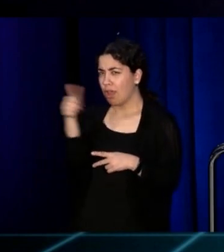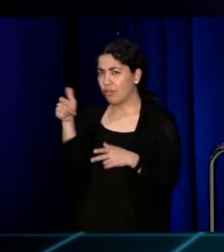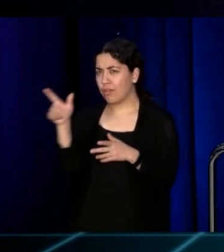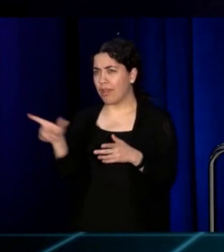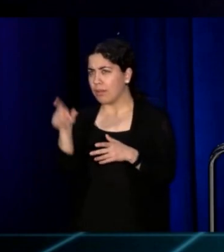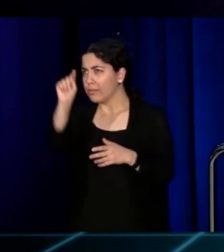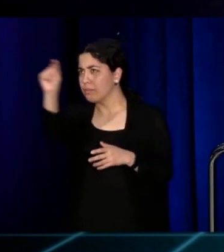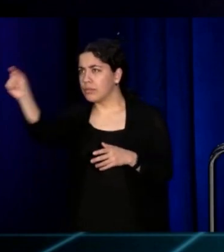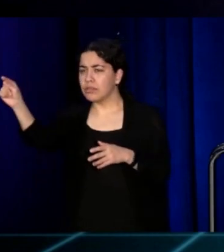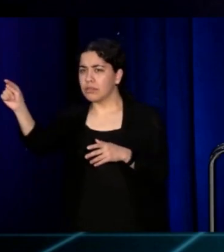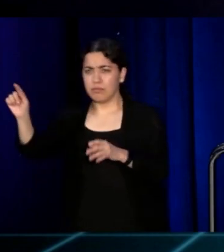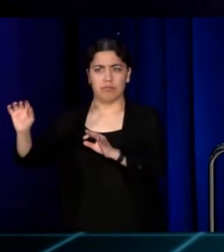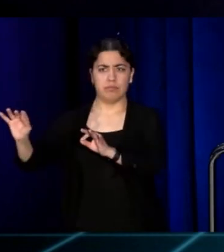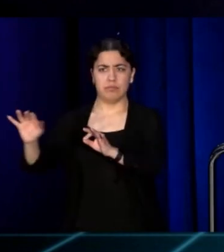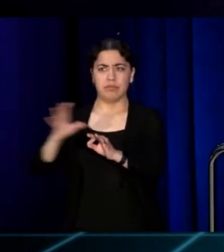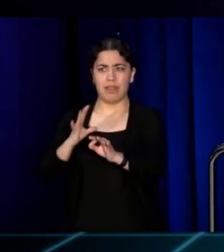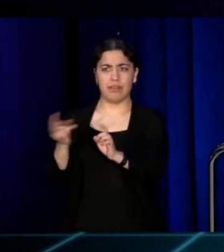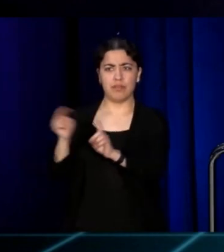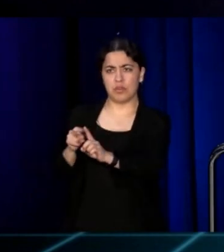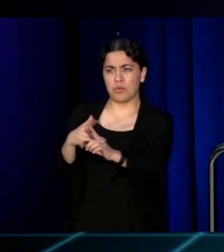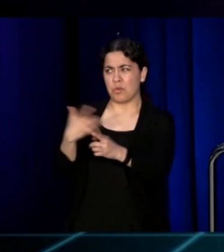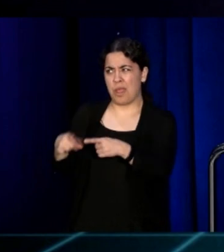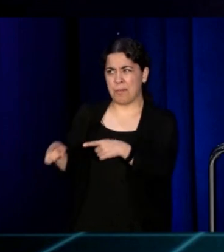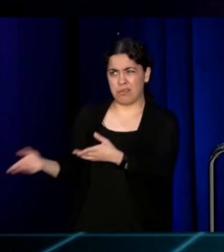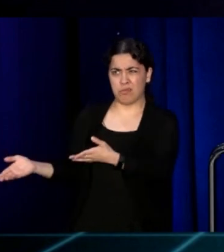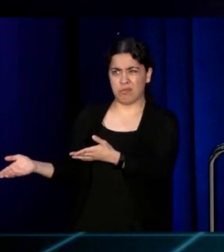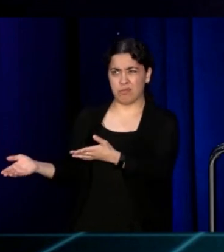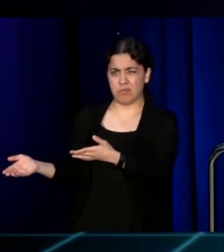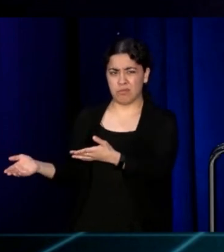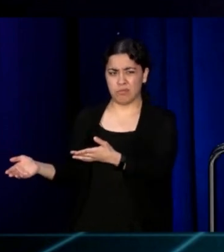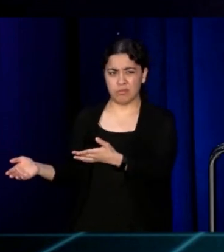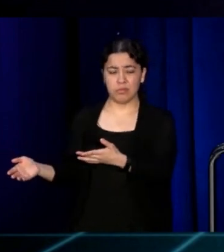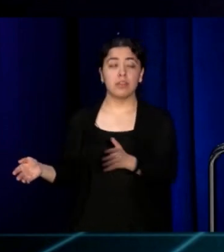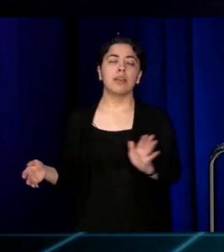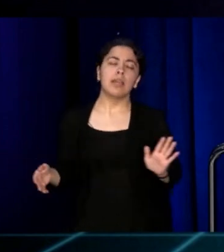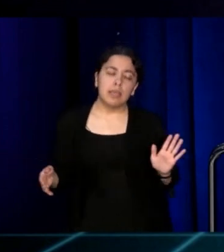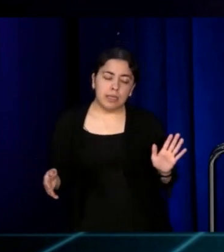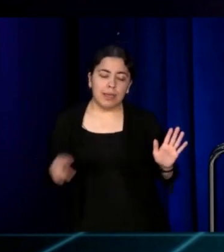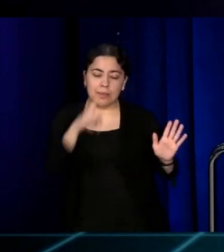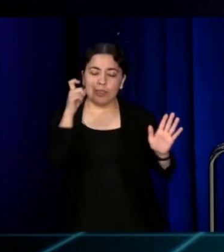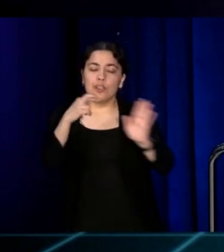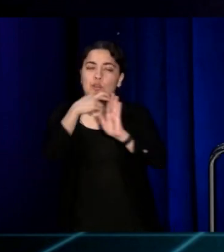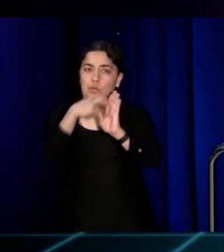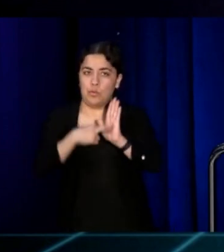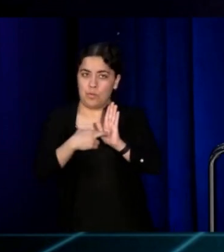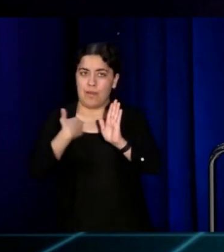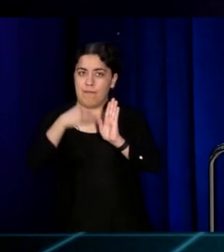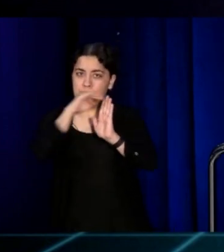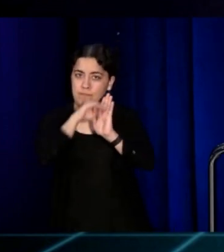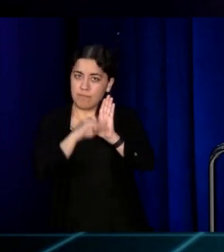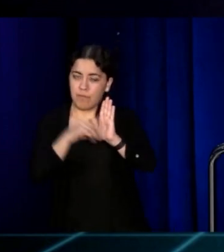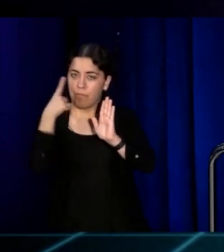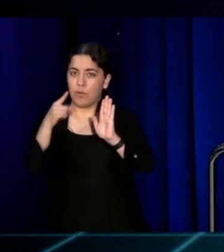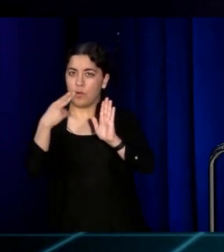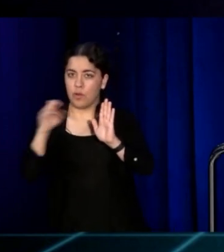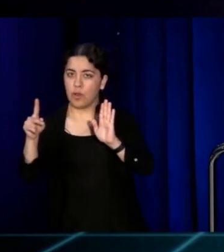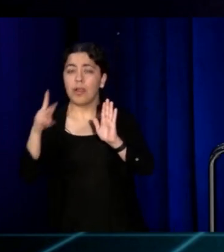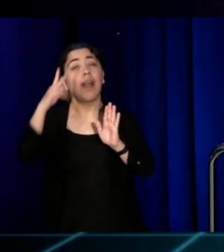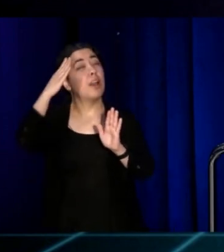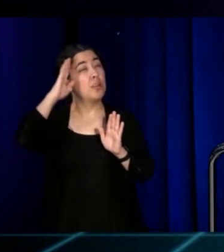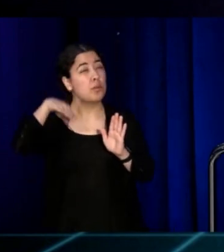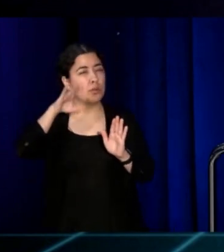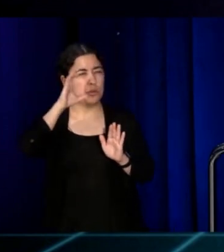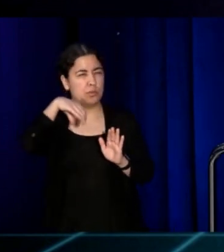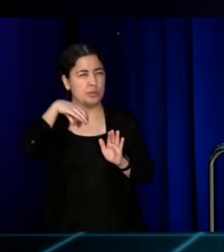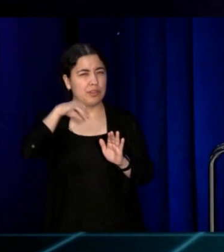like solid and vue. Okay, What but happened? this is because of the rule of hooks, you know. And I know it's weird. I know the